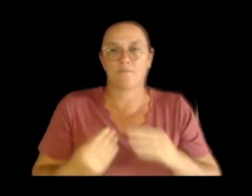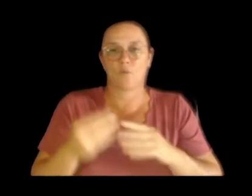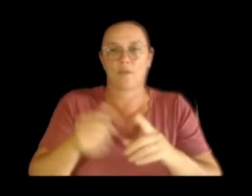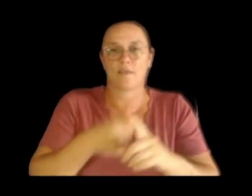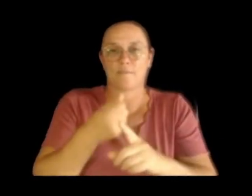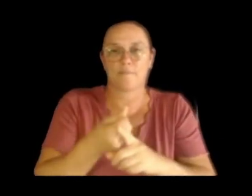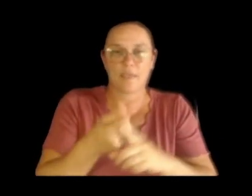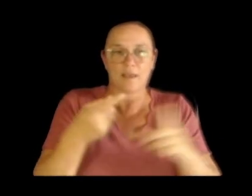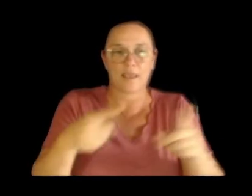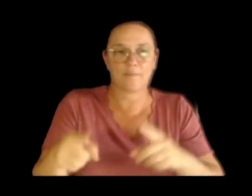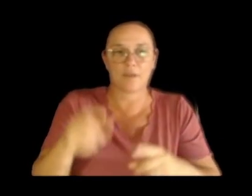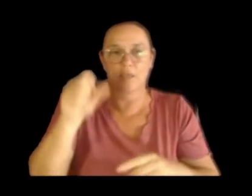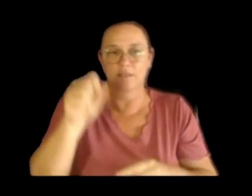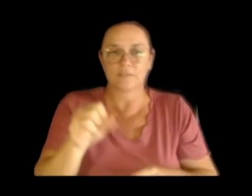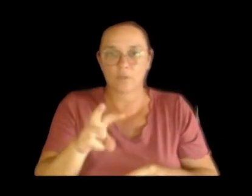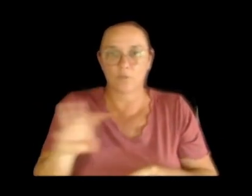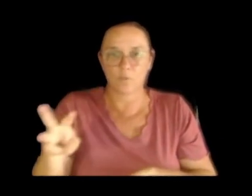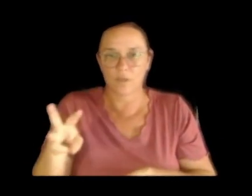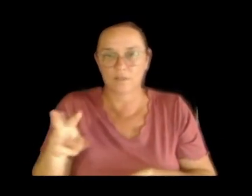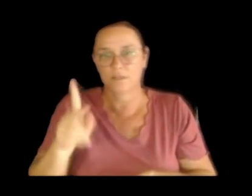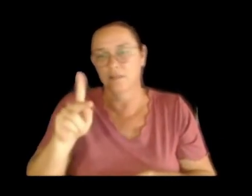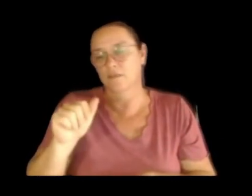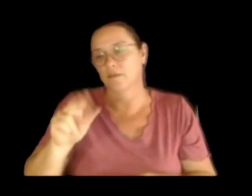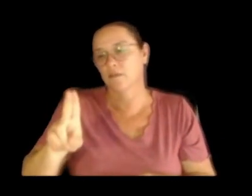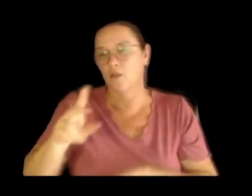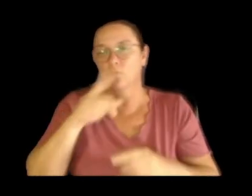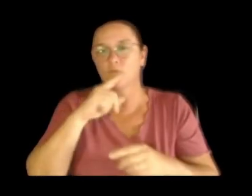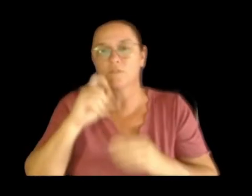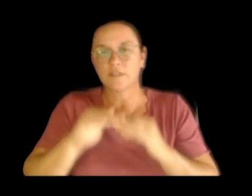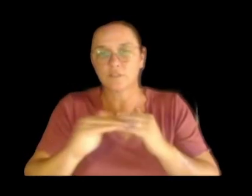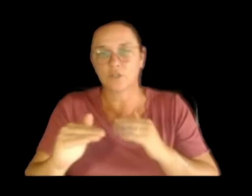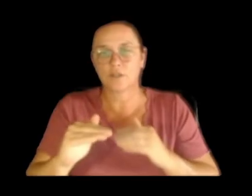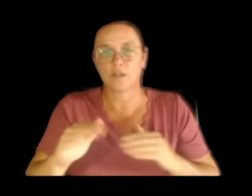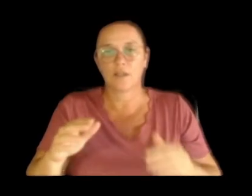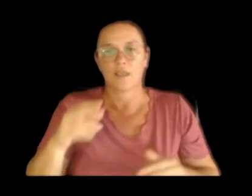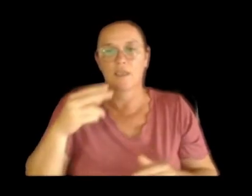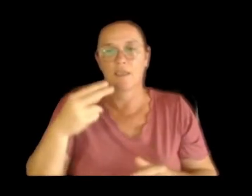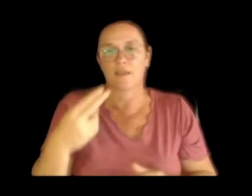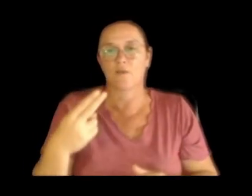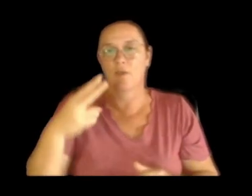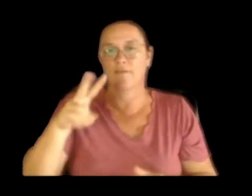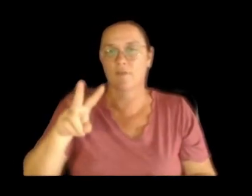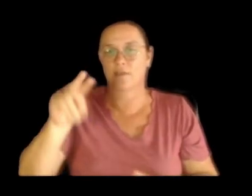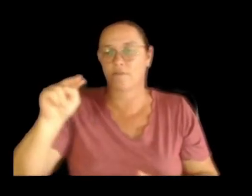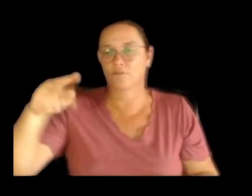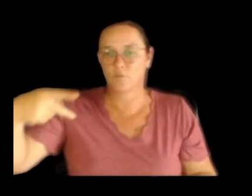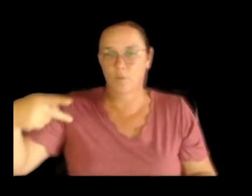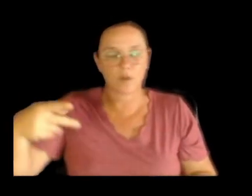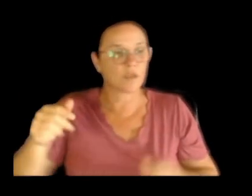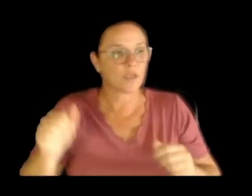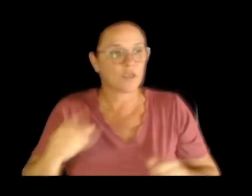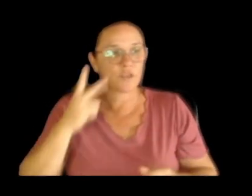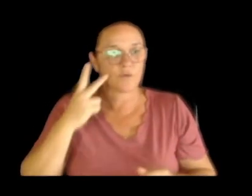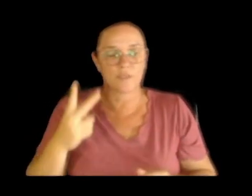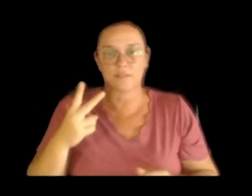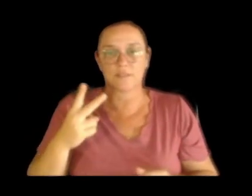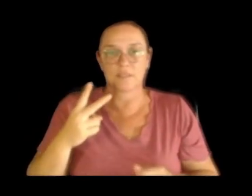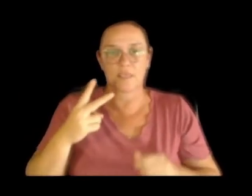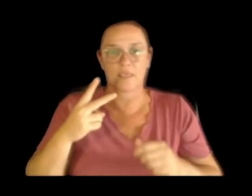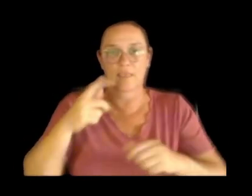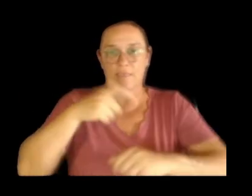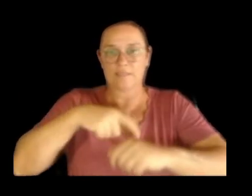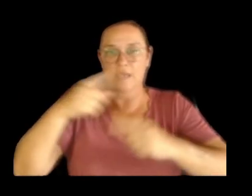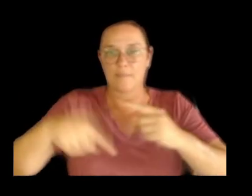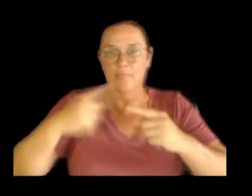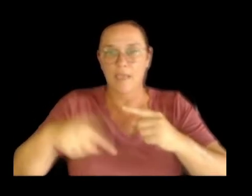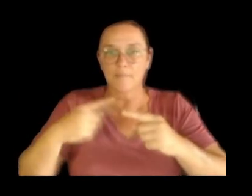southwest over the Ka'u Desert and the closed area of Hawaii Volcanoes National Park. But as you can see in this time lapse, the upper level winds